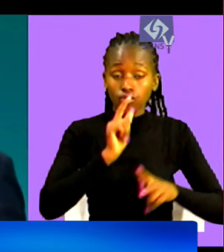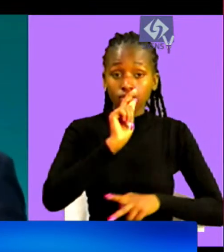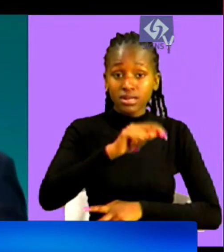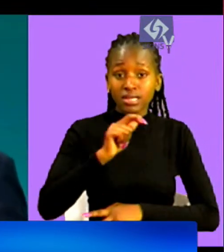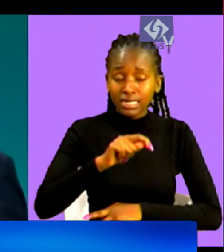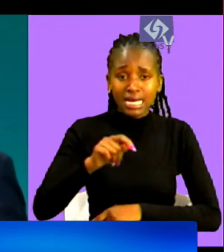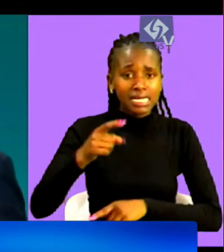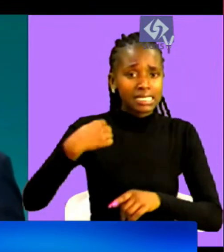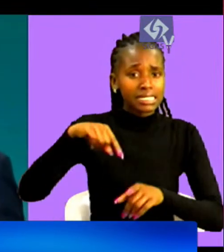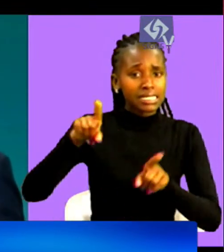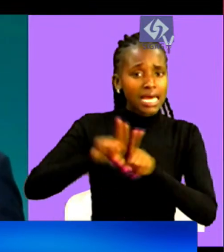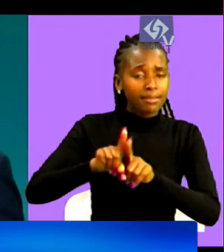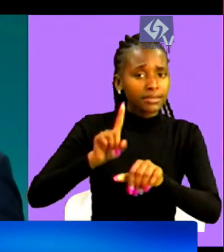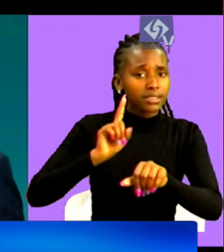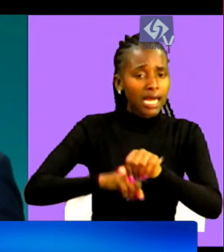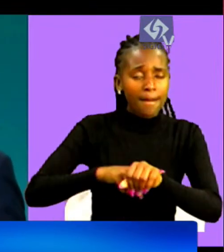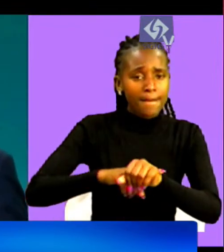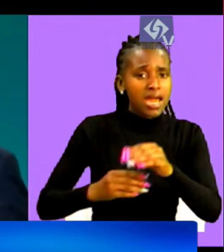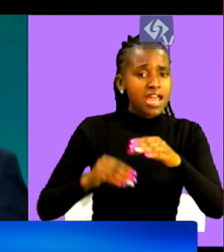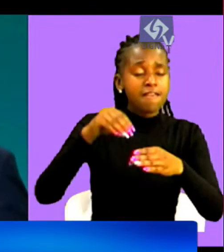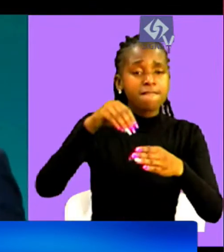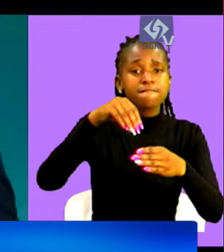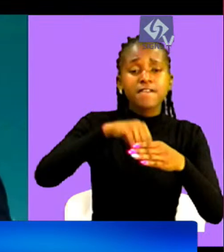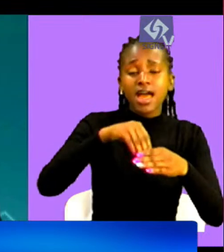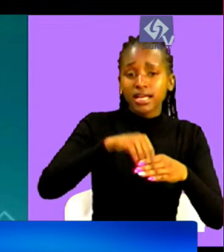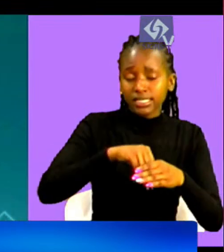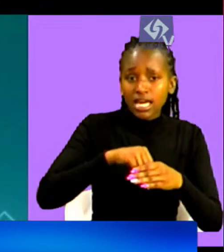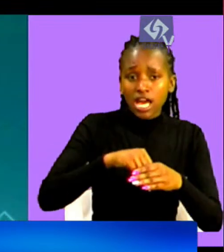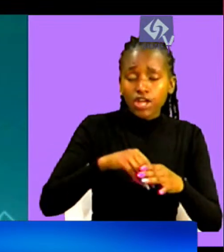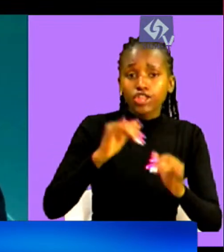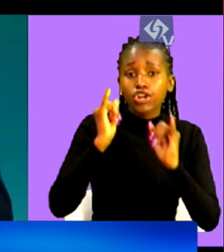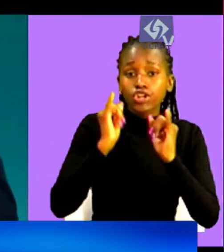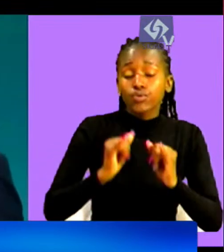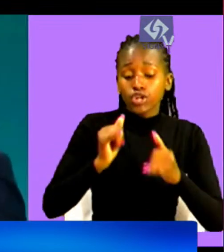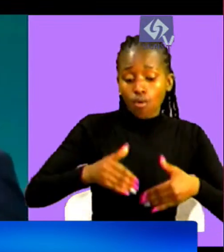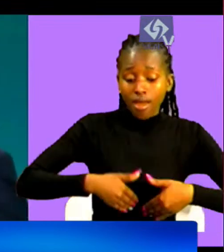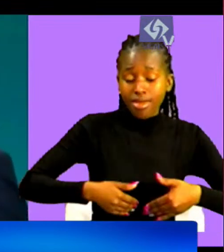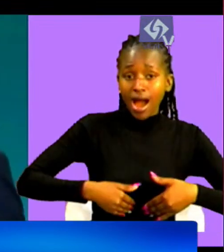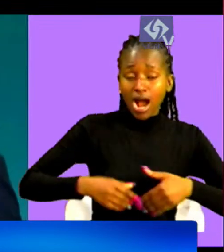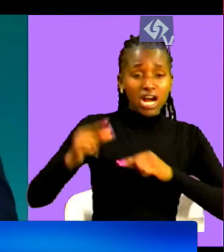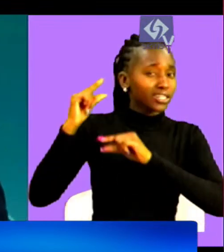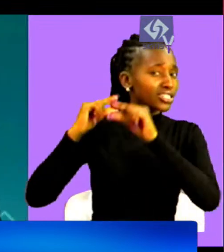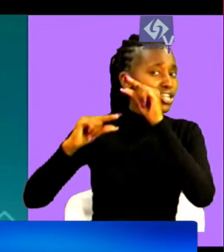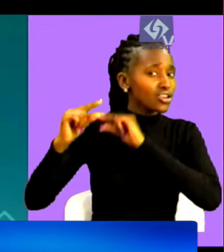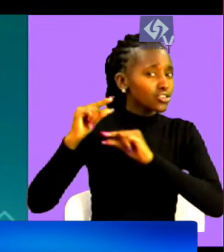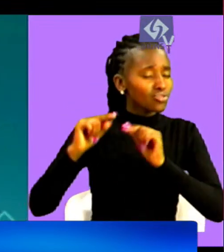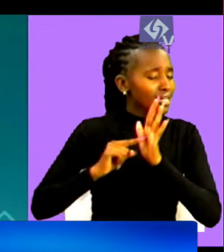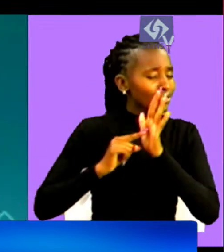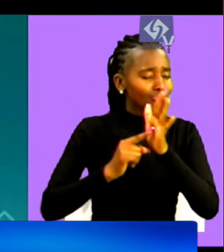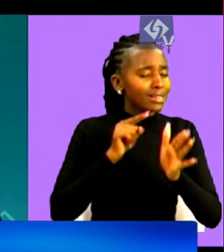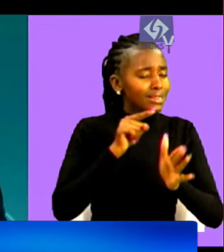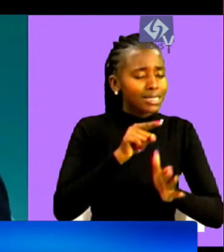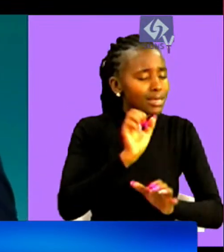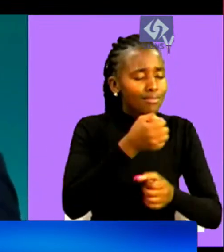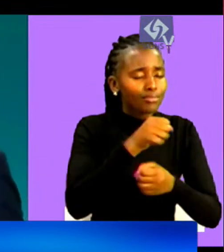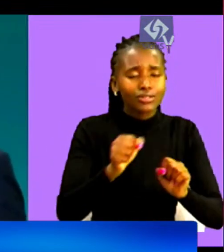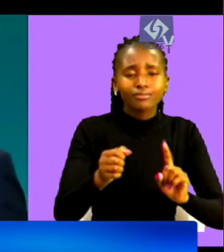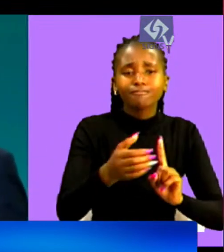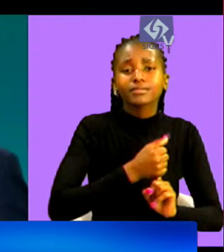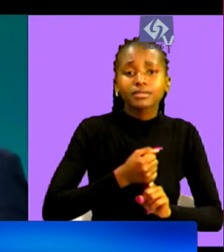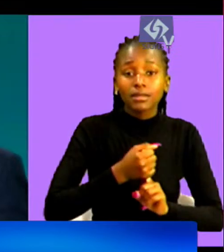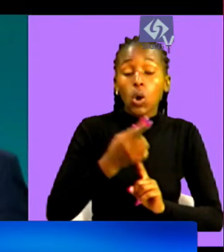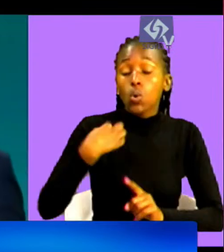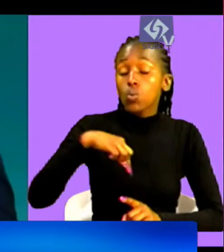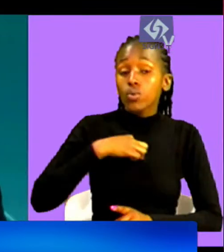our burgeoning young generation is no longer a tenable proposition. We cannot afford to